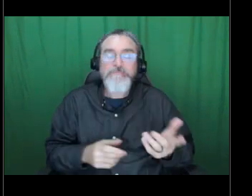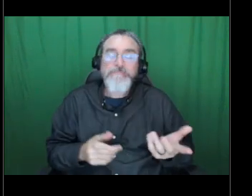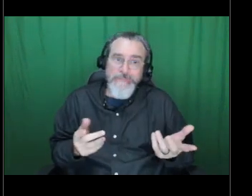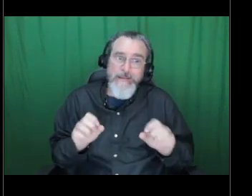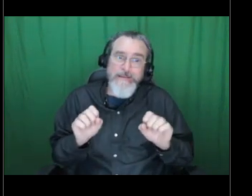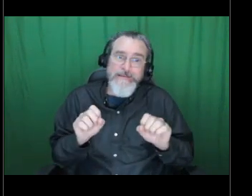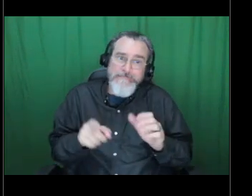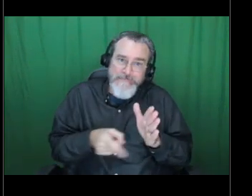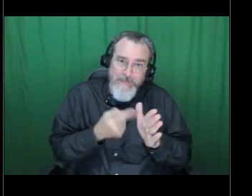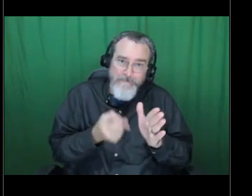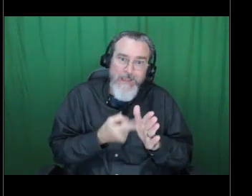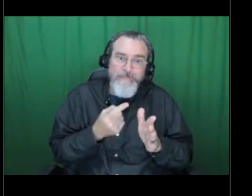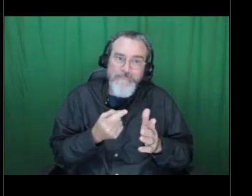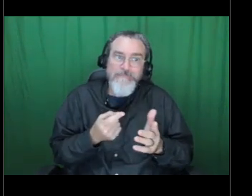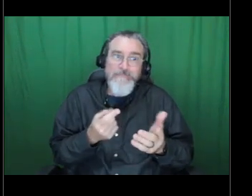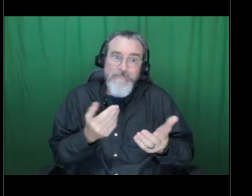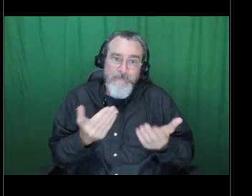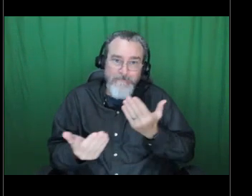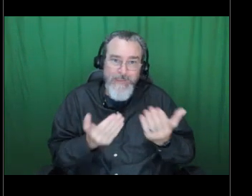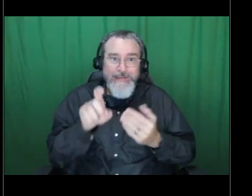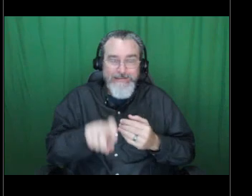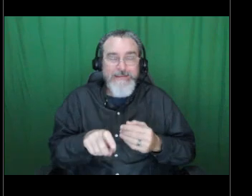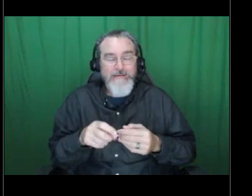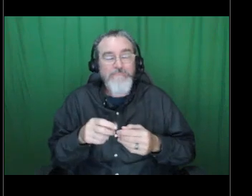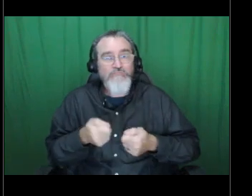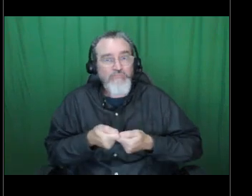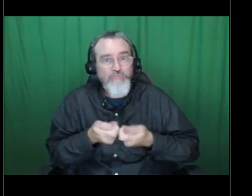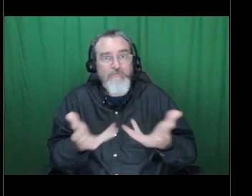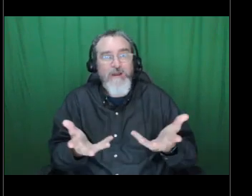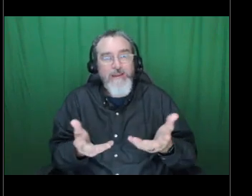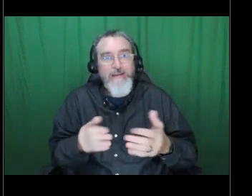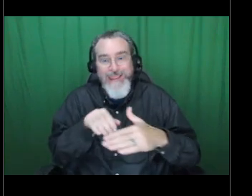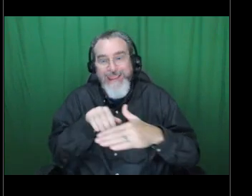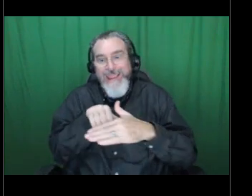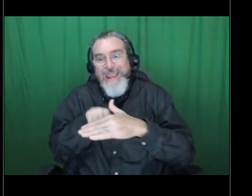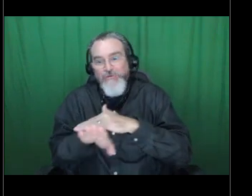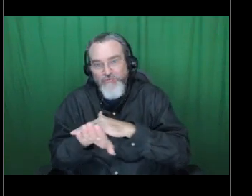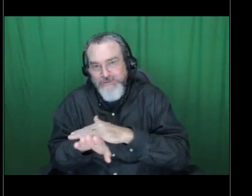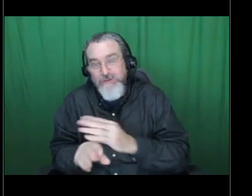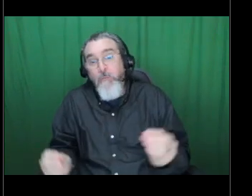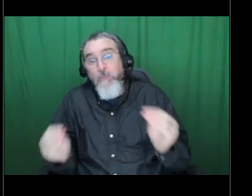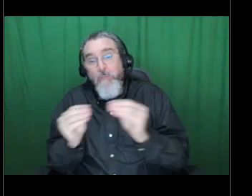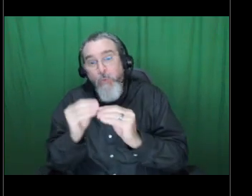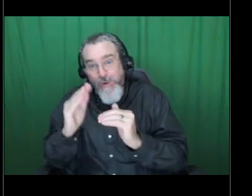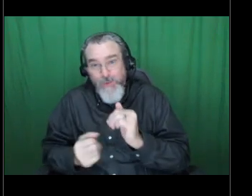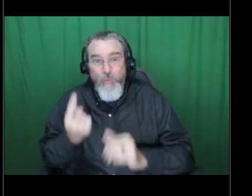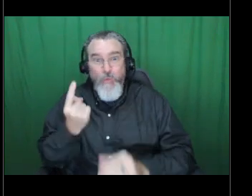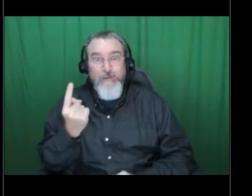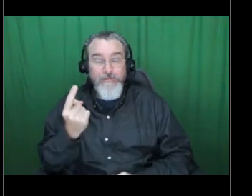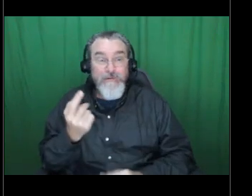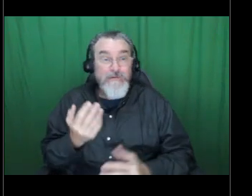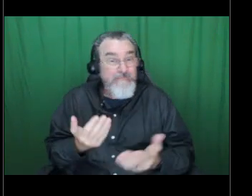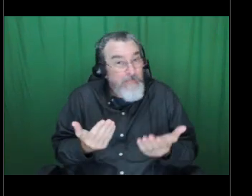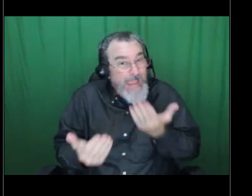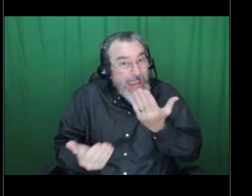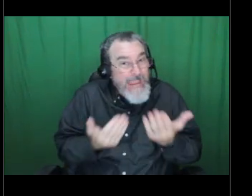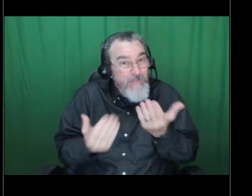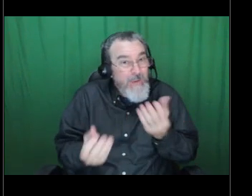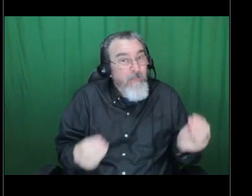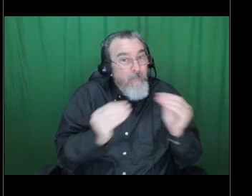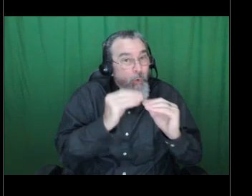may have to provide more than one entrance and possibly more than one elevator. If any